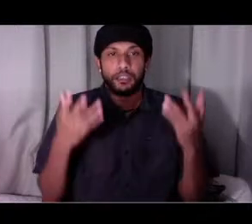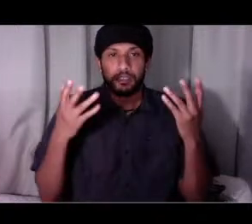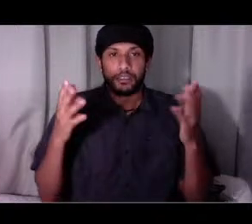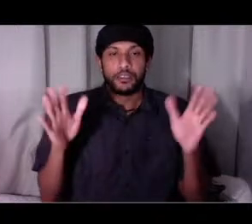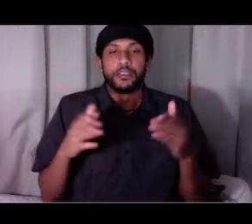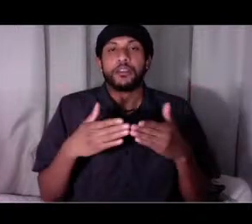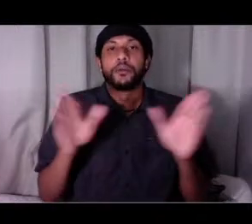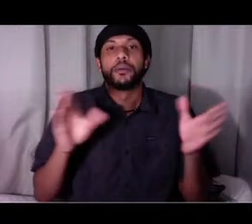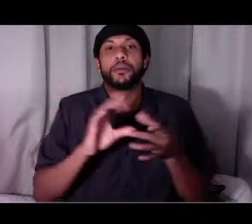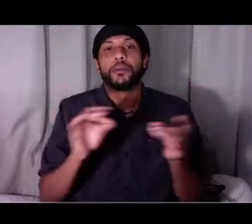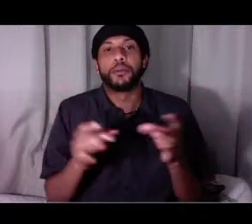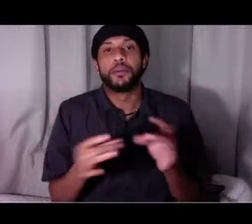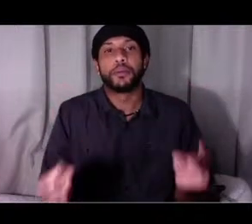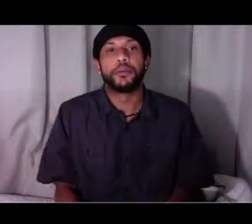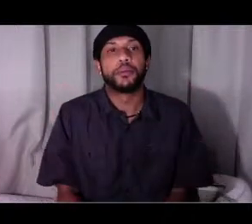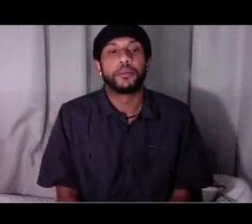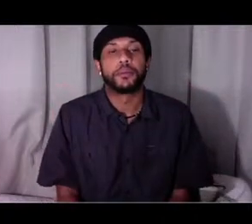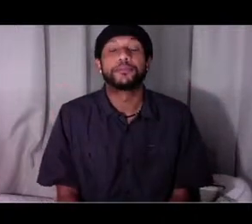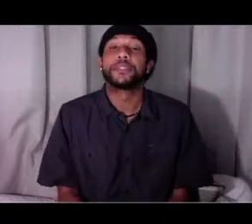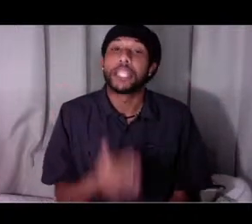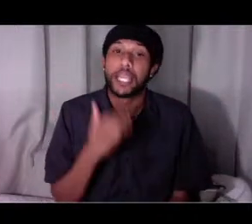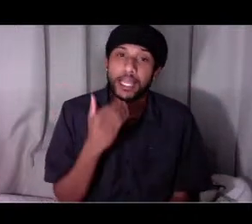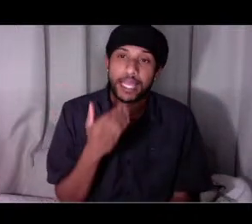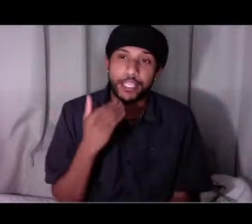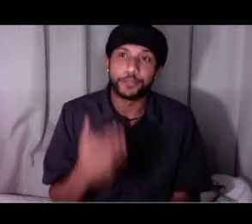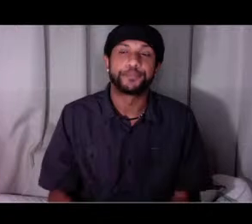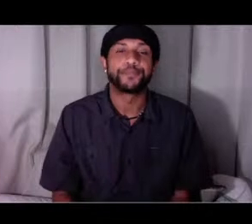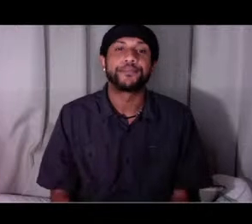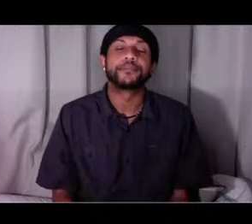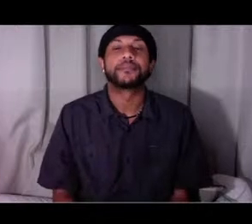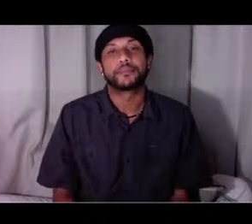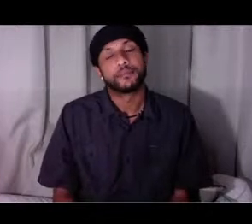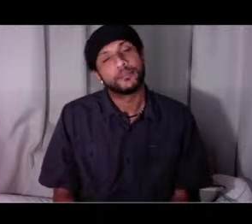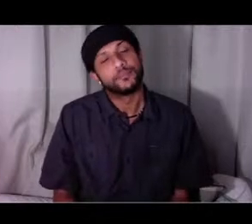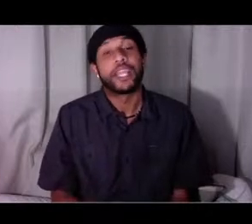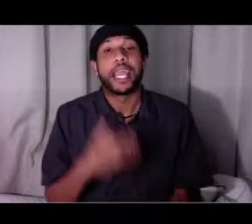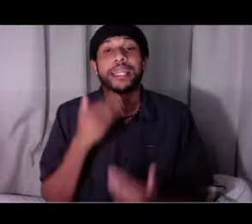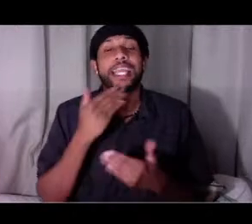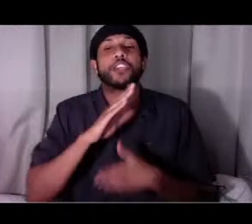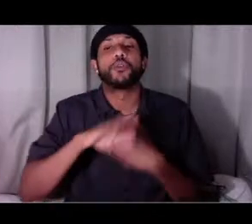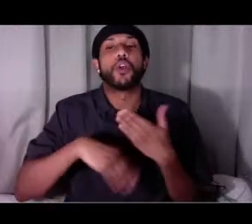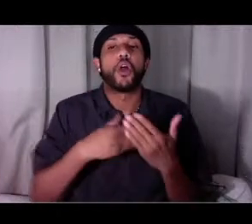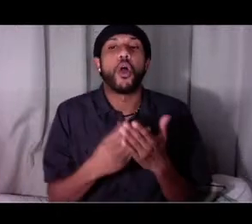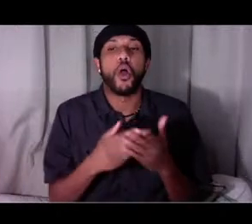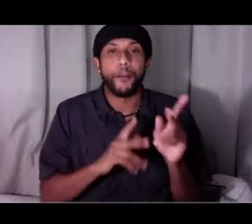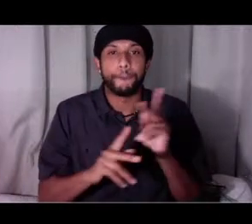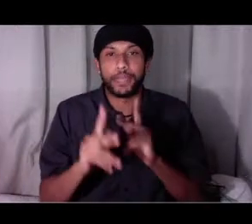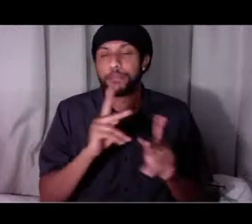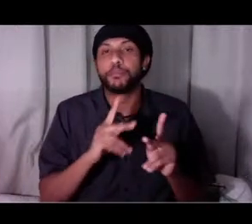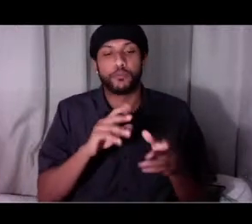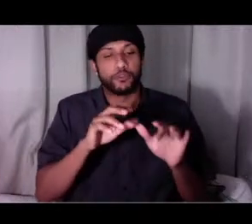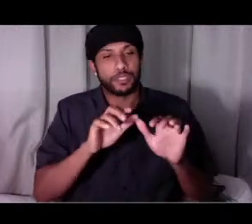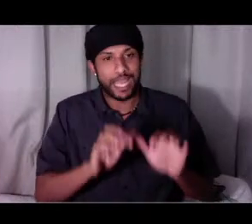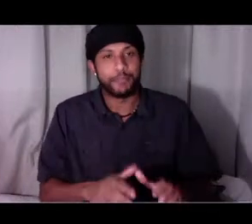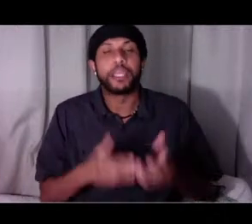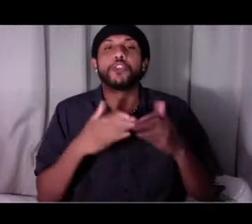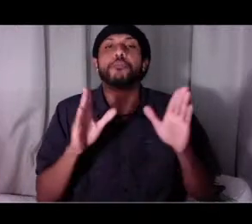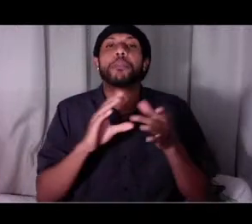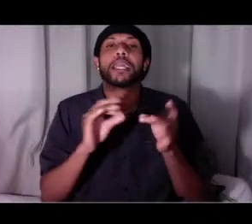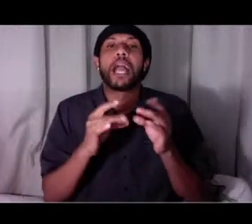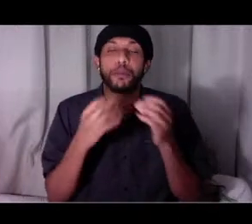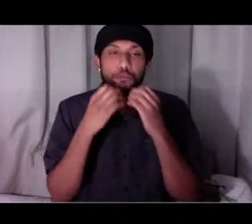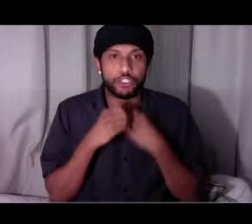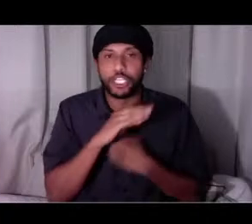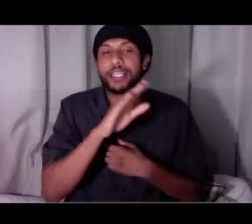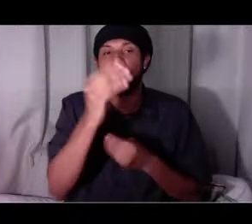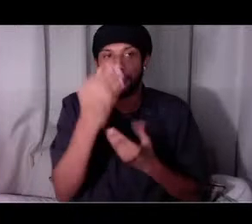public comment thank you for that M Medina and again thank you to all those that participated in public comment we appreciate the information that